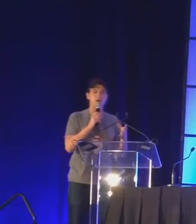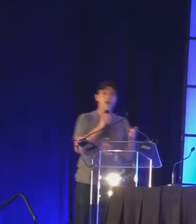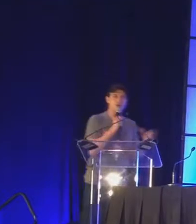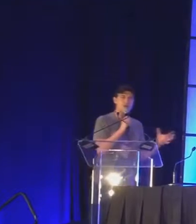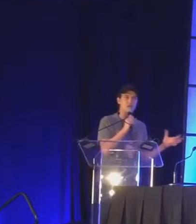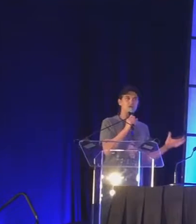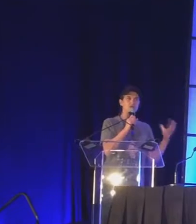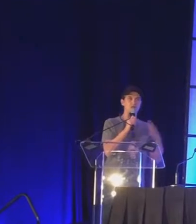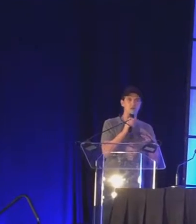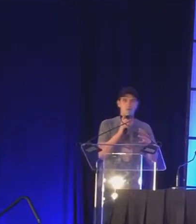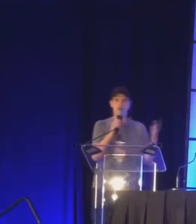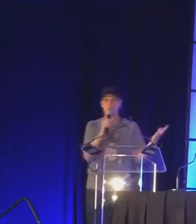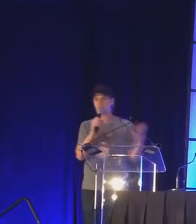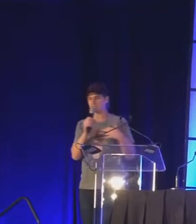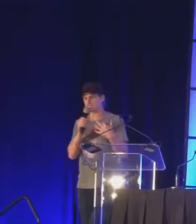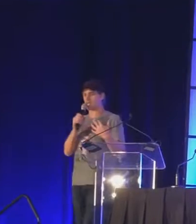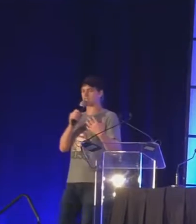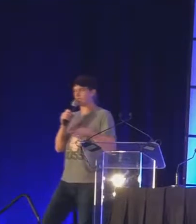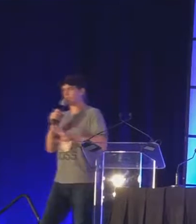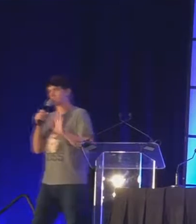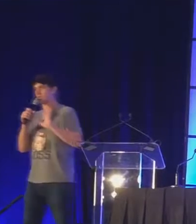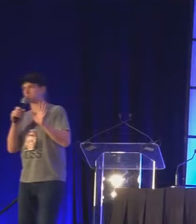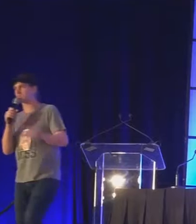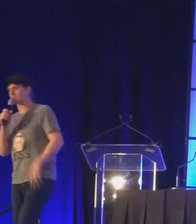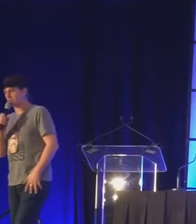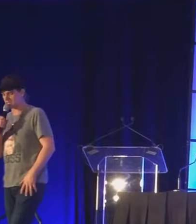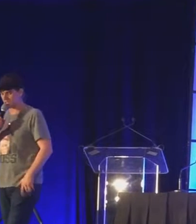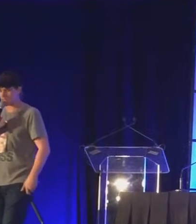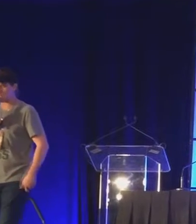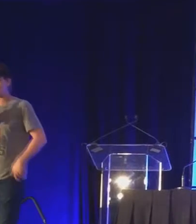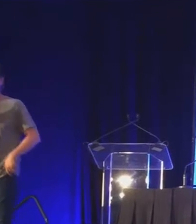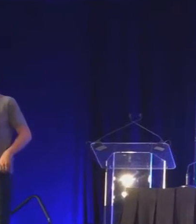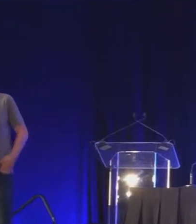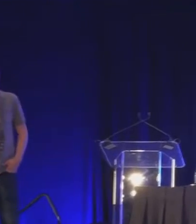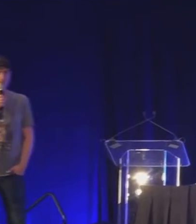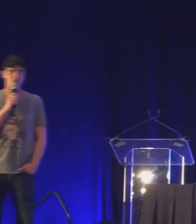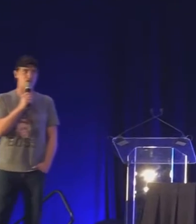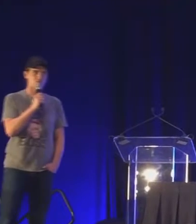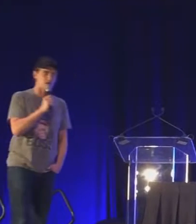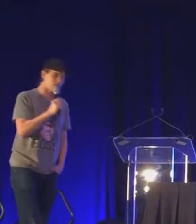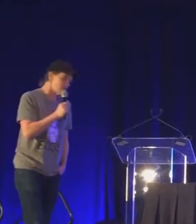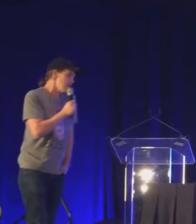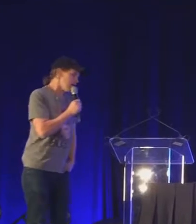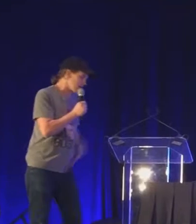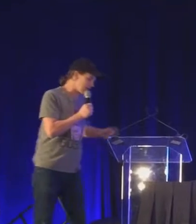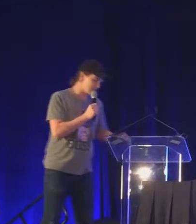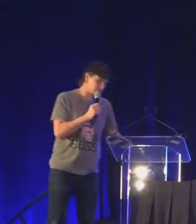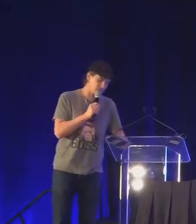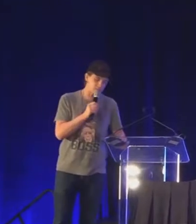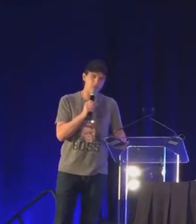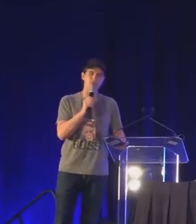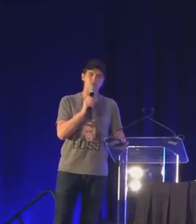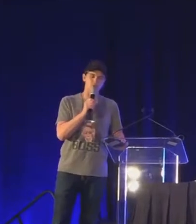books. So years later when we got to meet Stan Lee, it was such a big deal and amazing and surreal. So